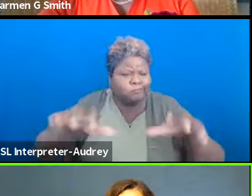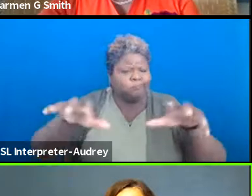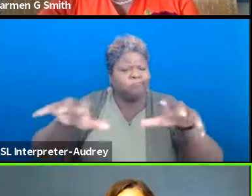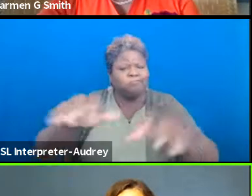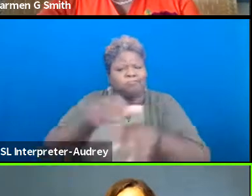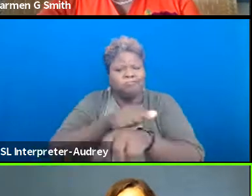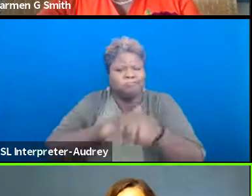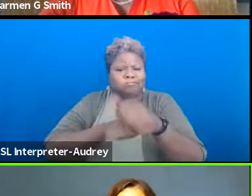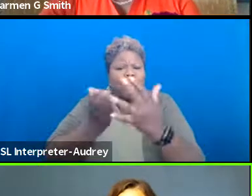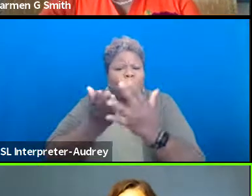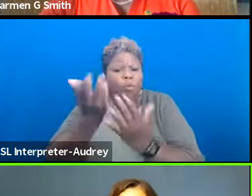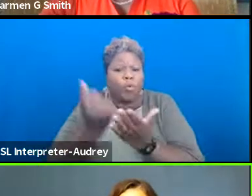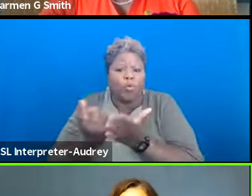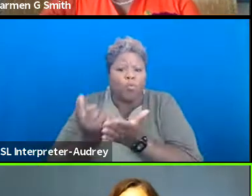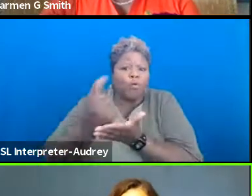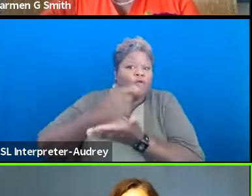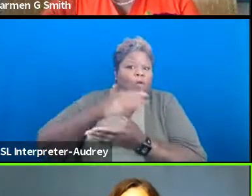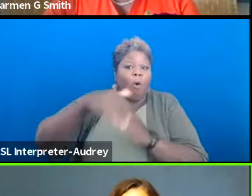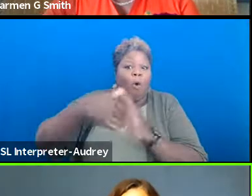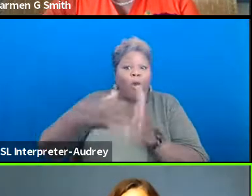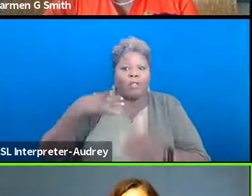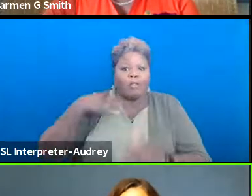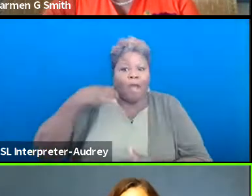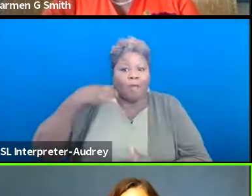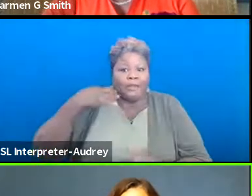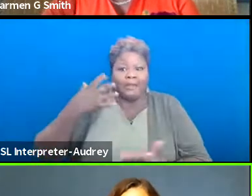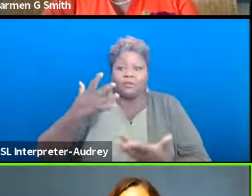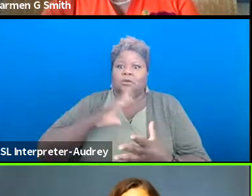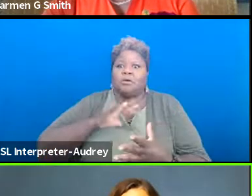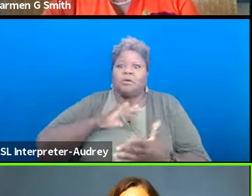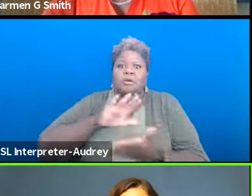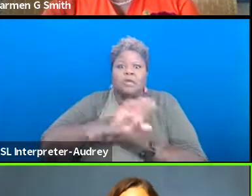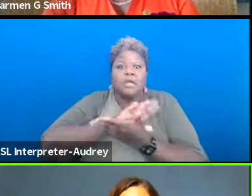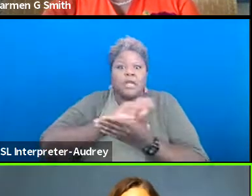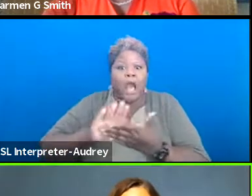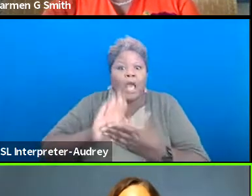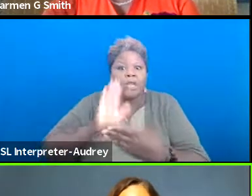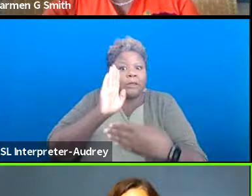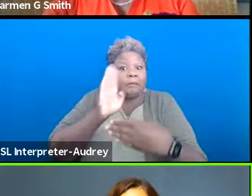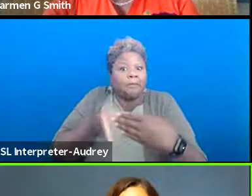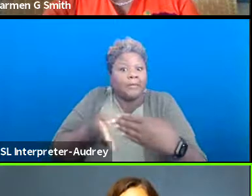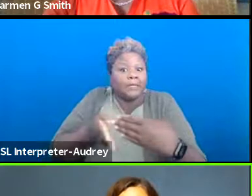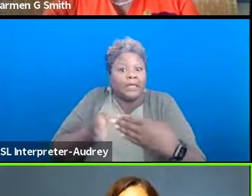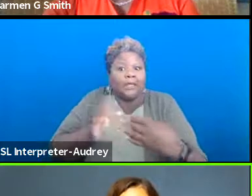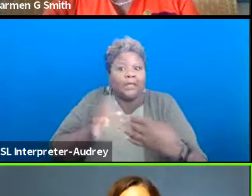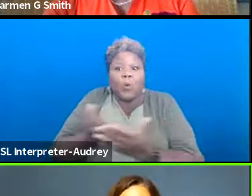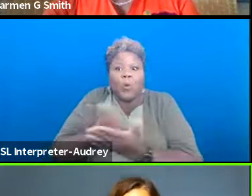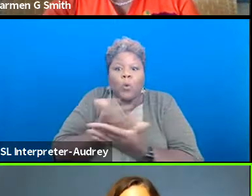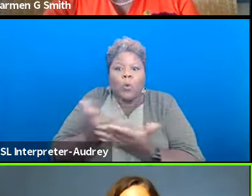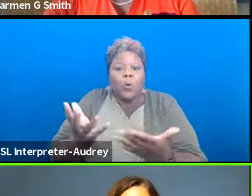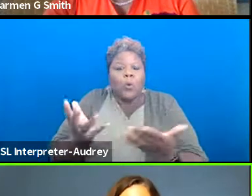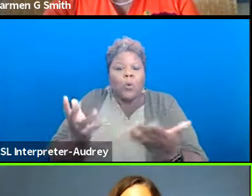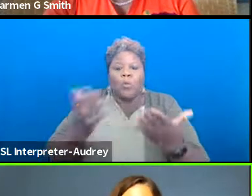to go through and review all the applications and to give us such complete and thorough packages. So thank you to